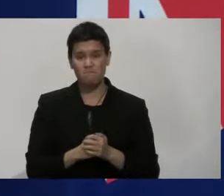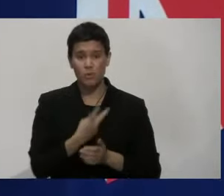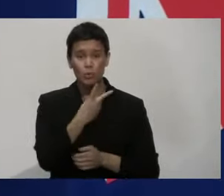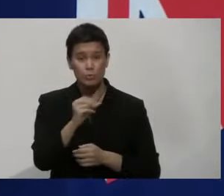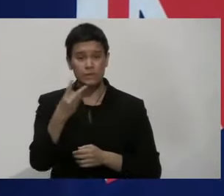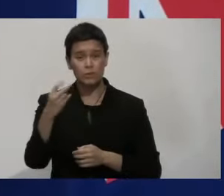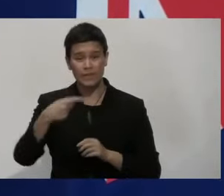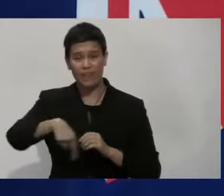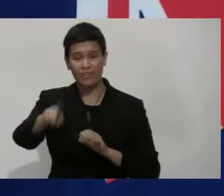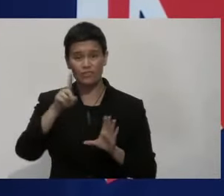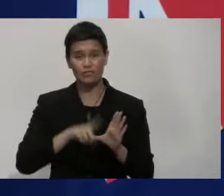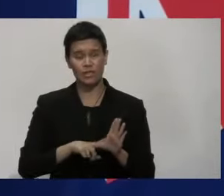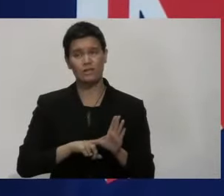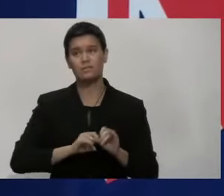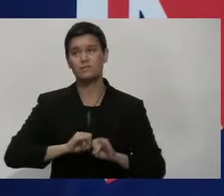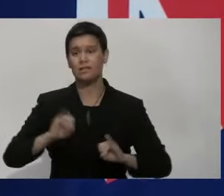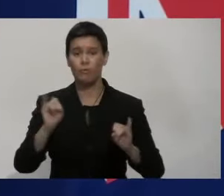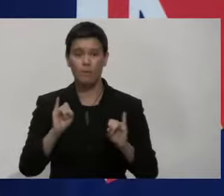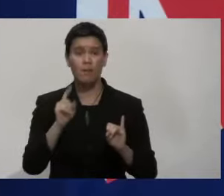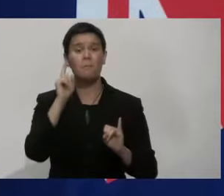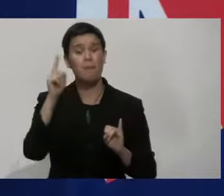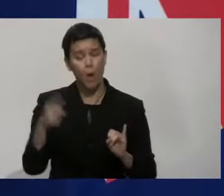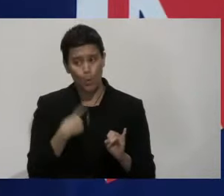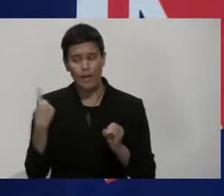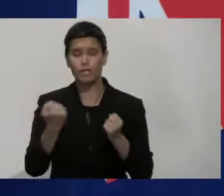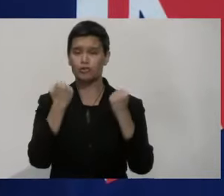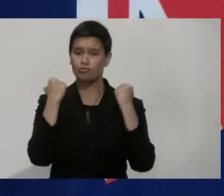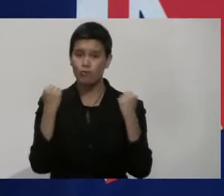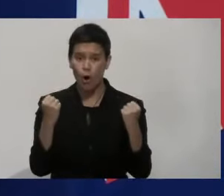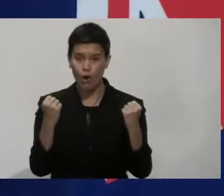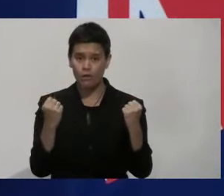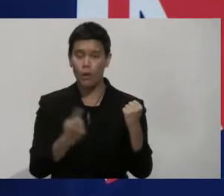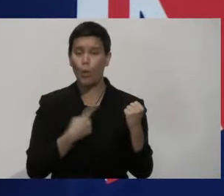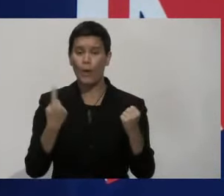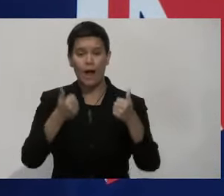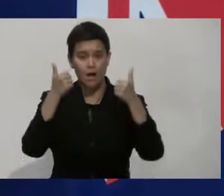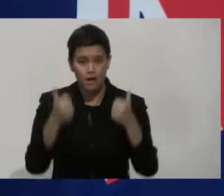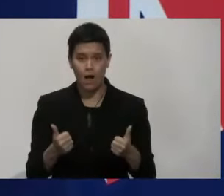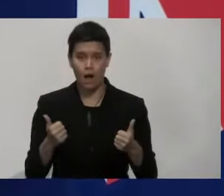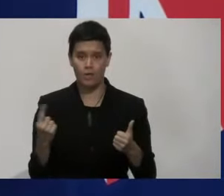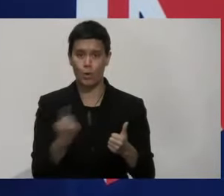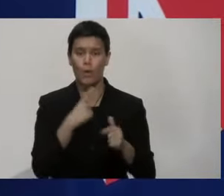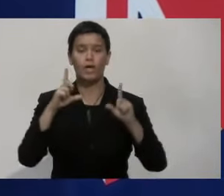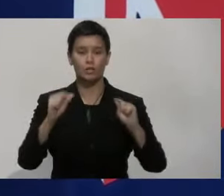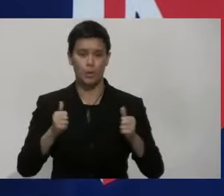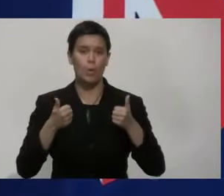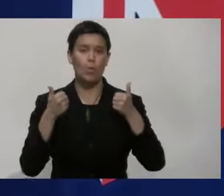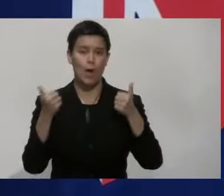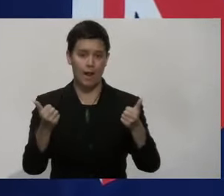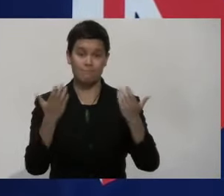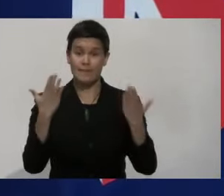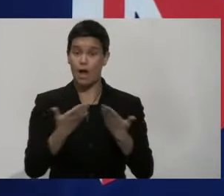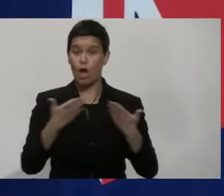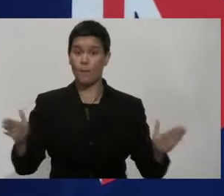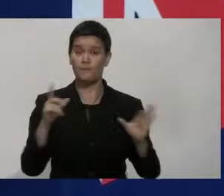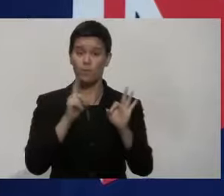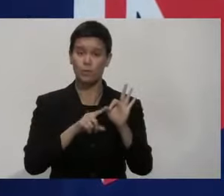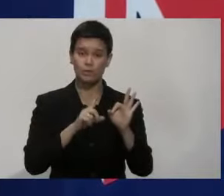strong, we have been kind, and we are doing really well. I'm happy to take questions. Prime